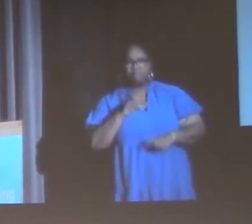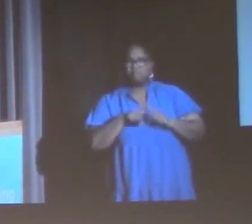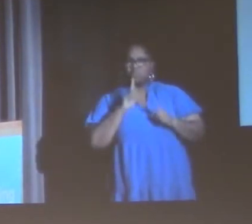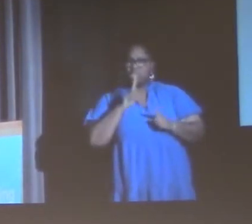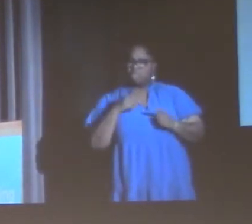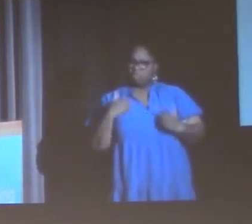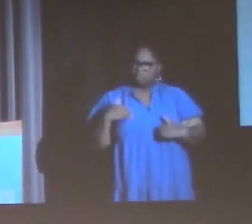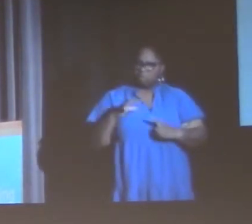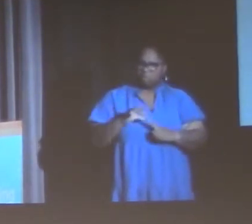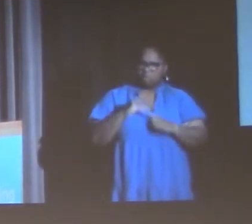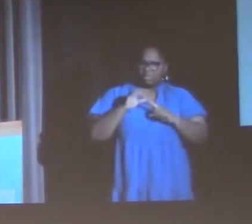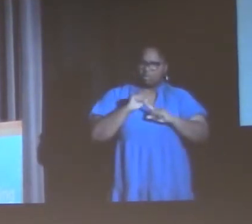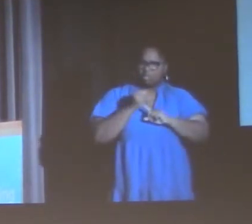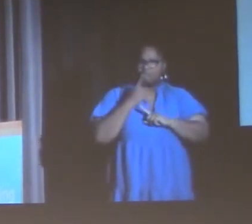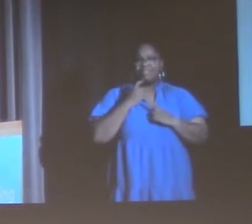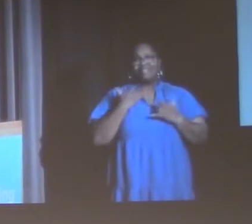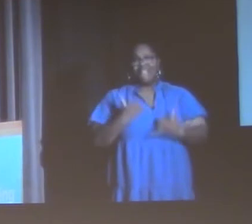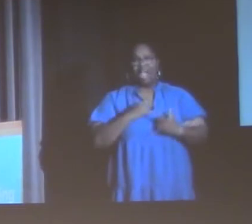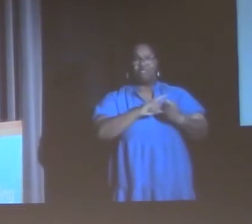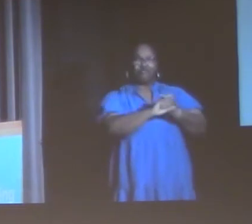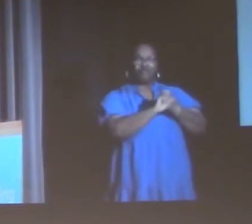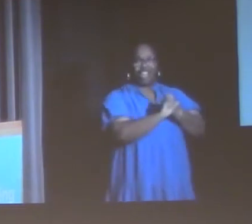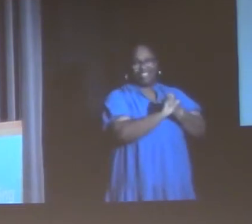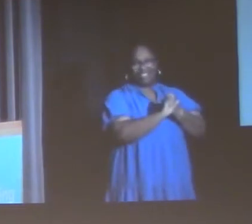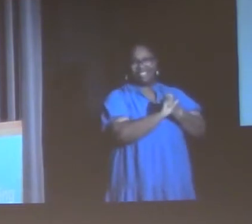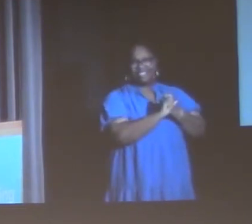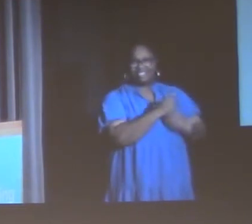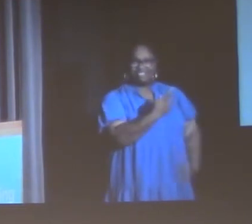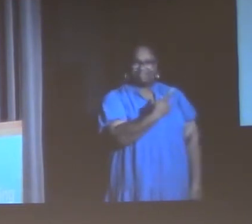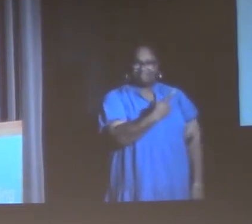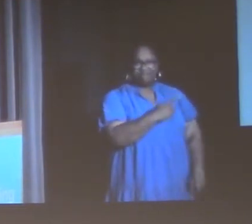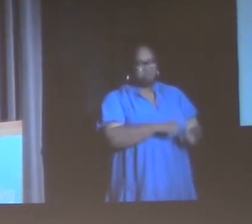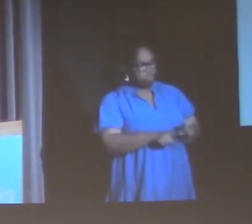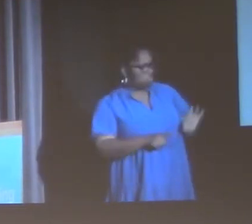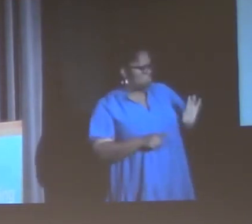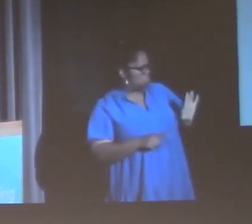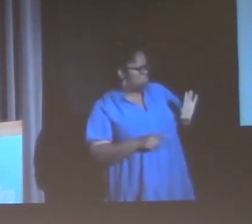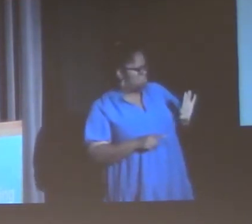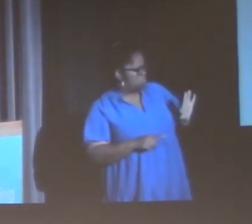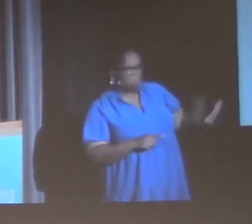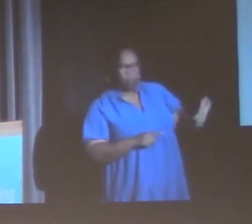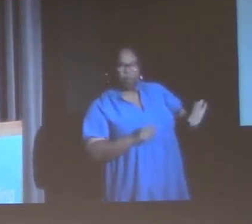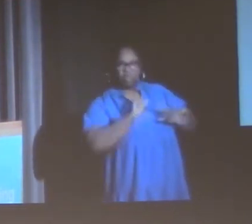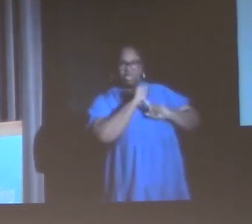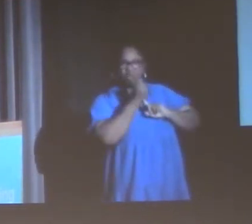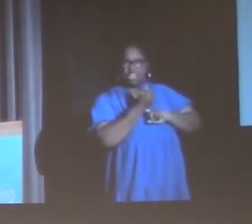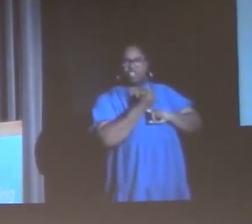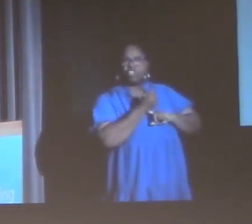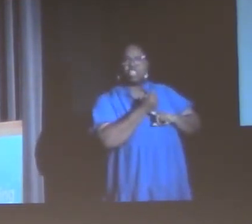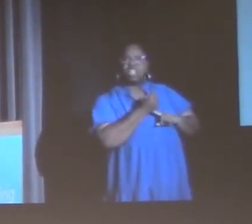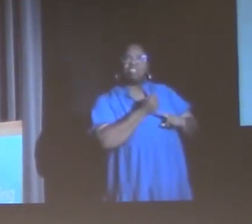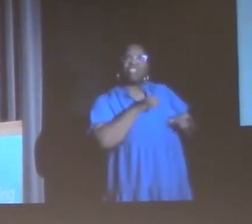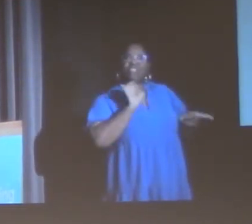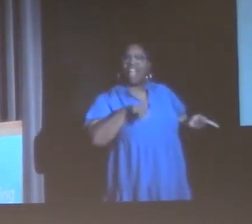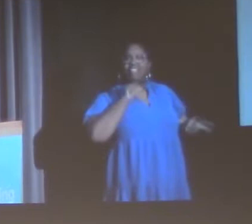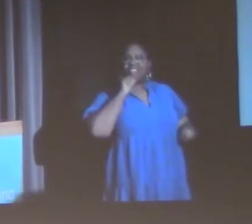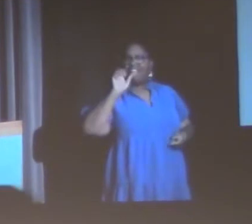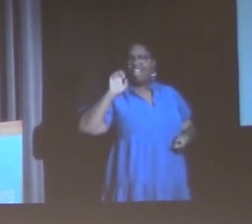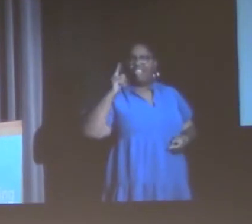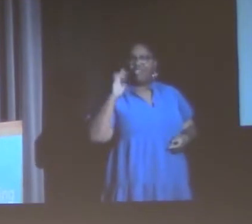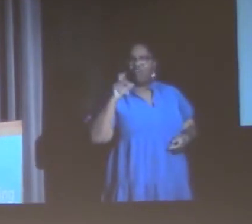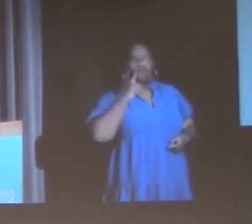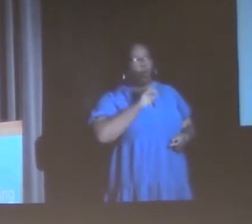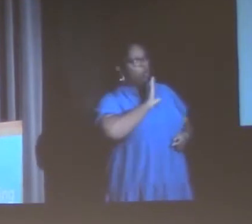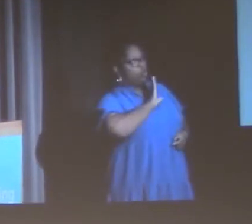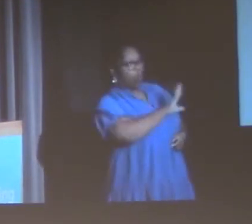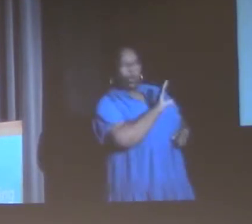because we're friends, right? Whereas in your case, it's like that's not what's ethical, right? And so